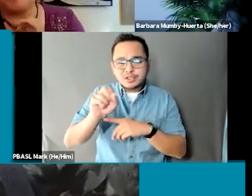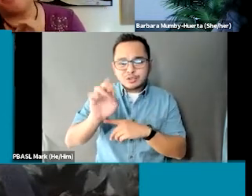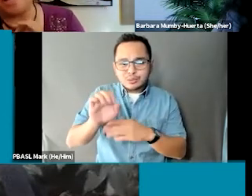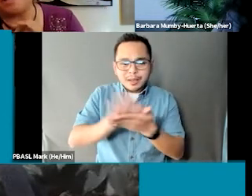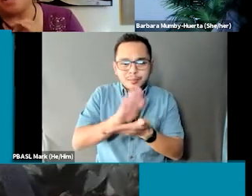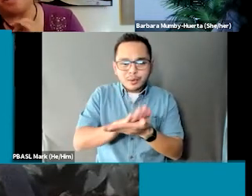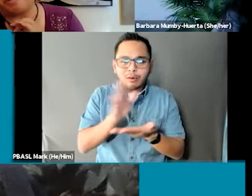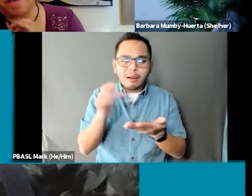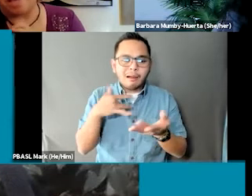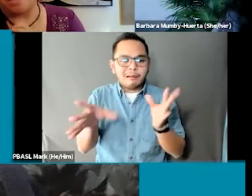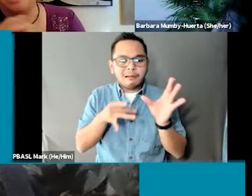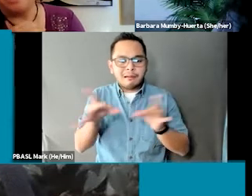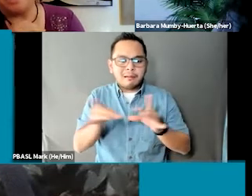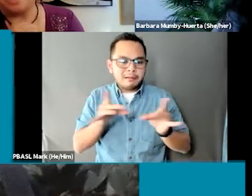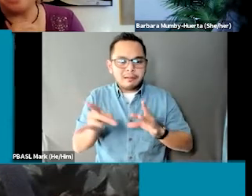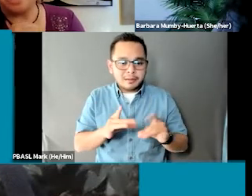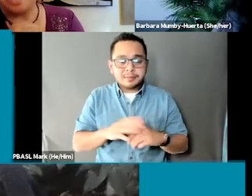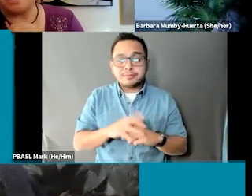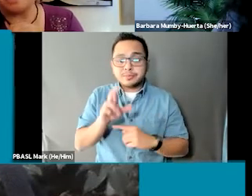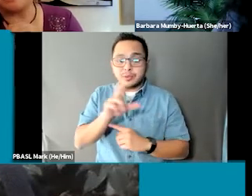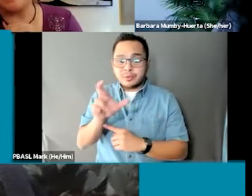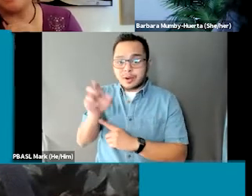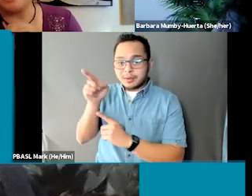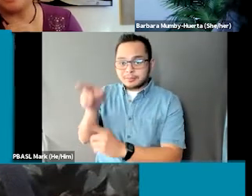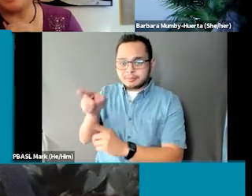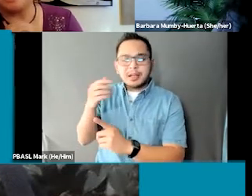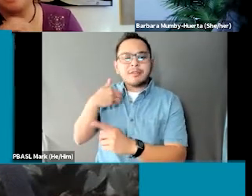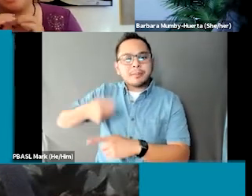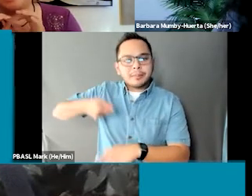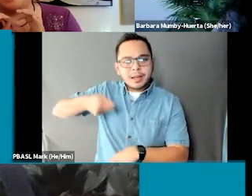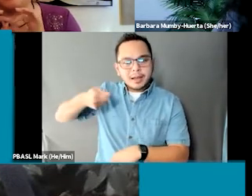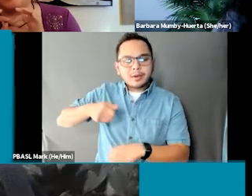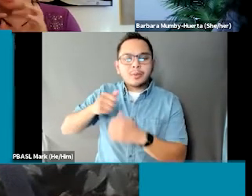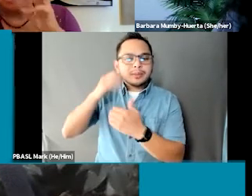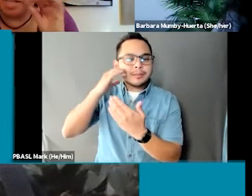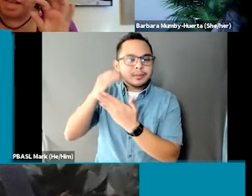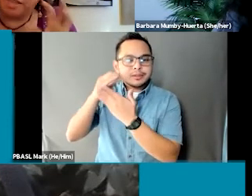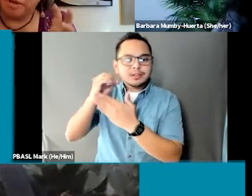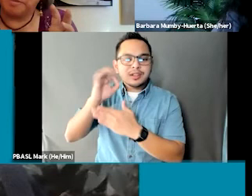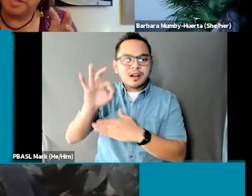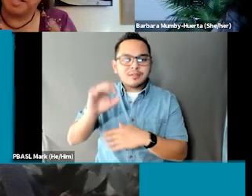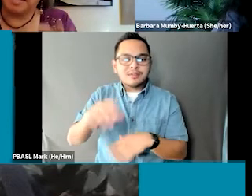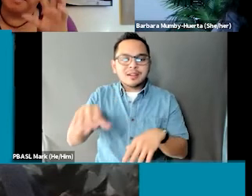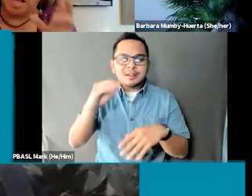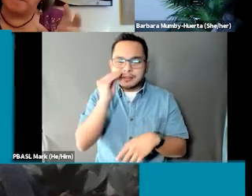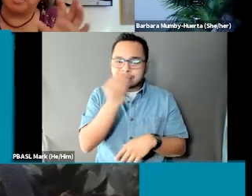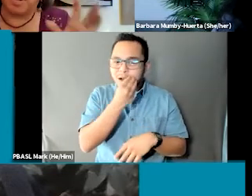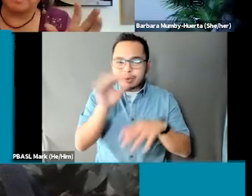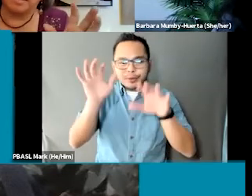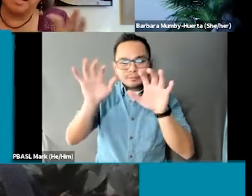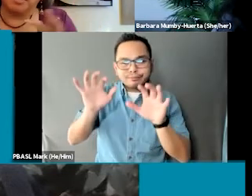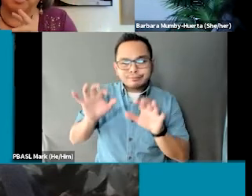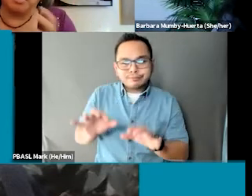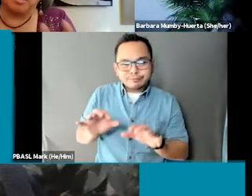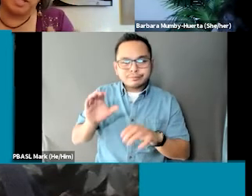on the far right is a tote bag that actually has images of like chrysanthemums. It's kind of